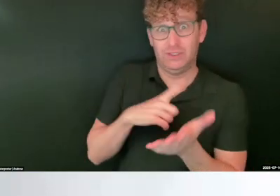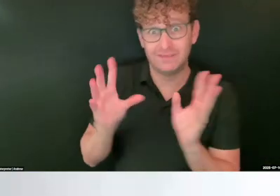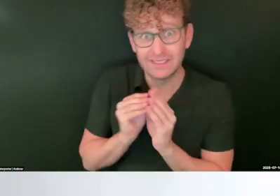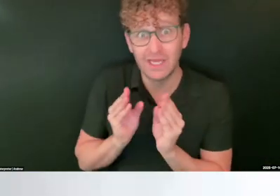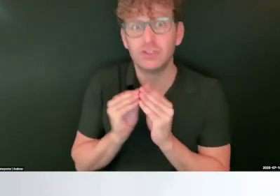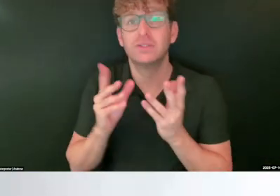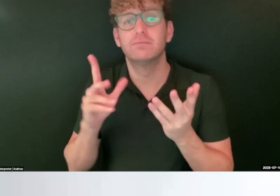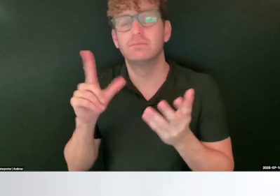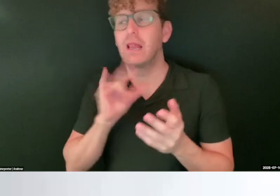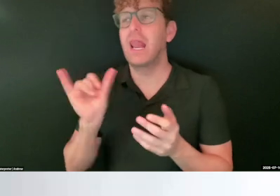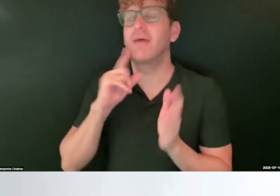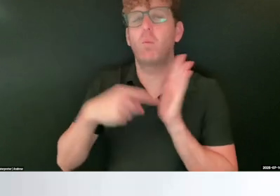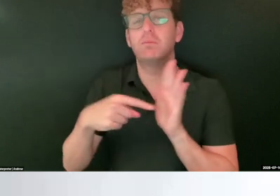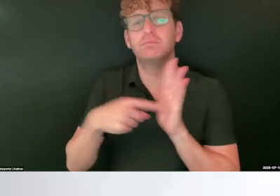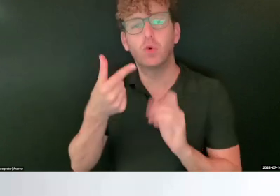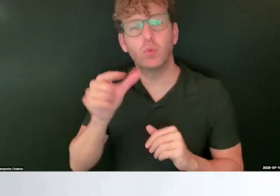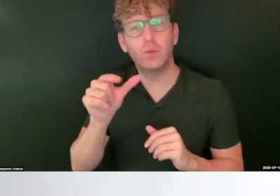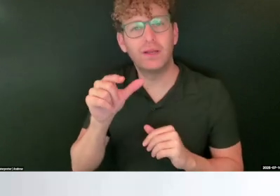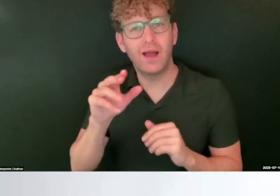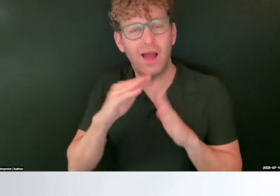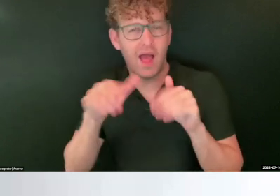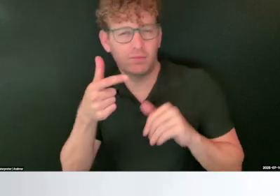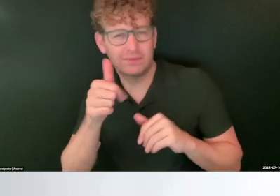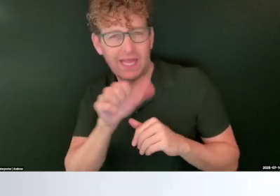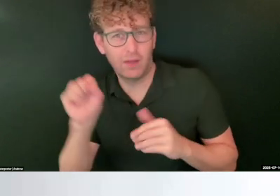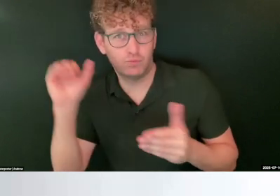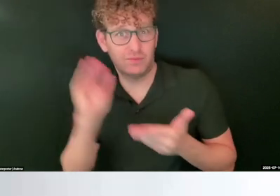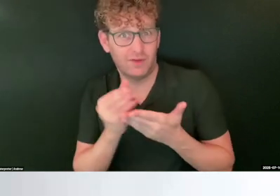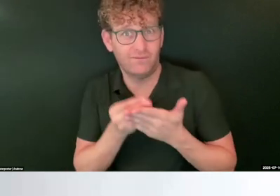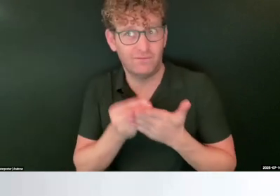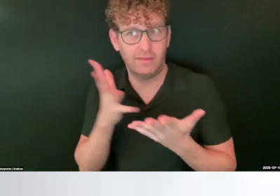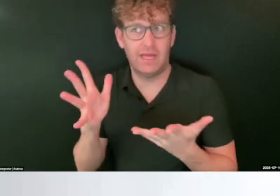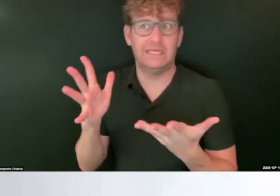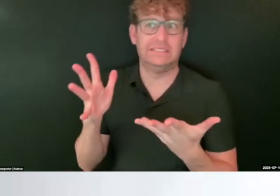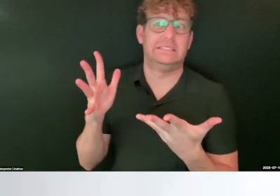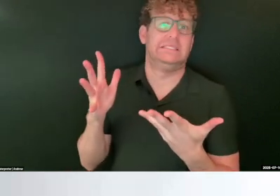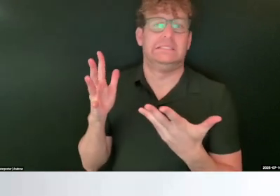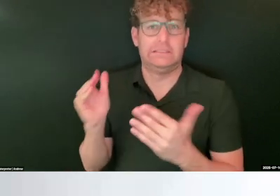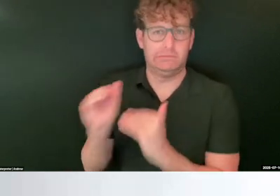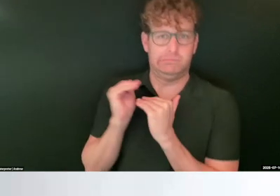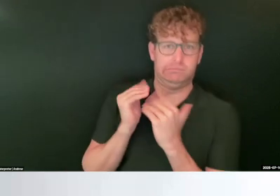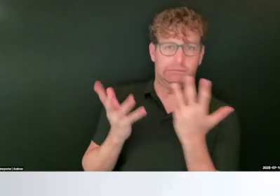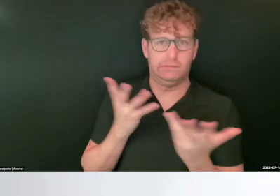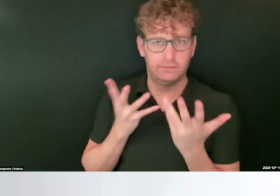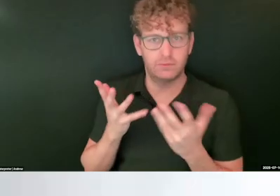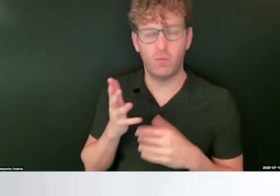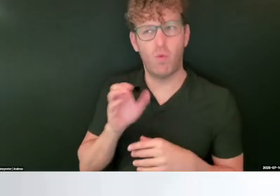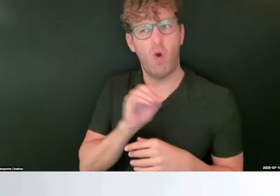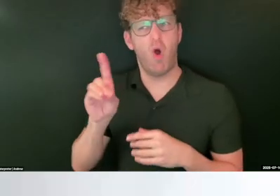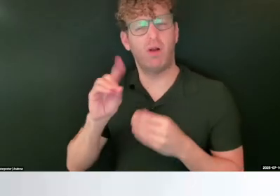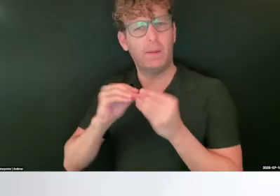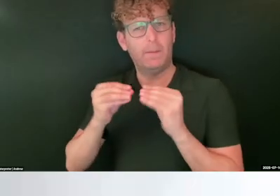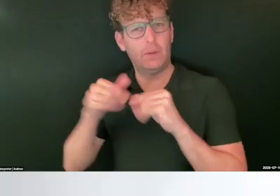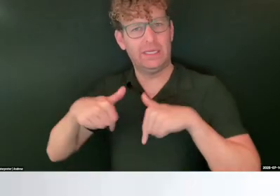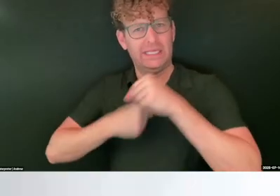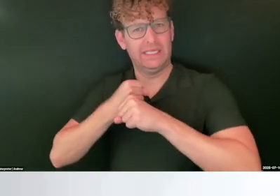for our greenhouse gas reduction fund, which further constrain us. This year, since it's an odd-numbered year, the legislative session